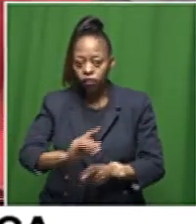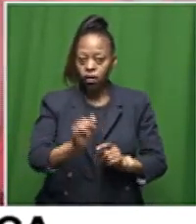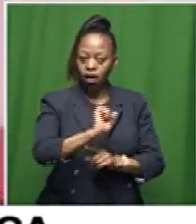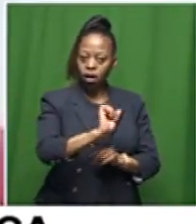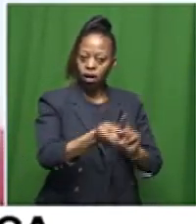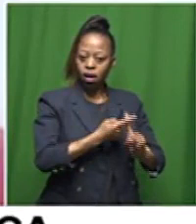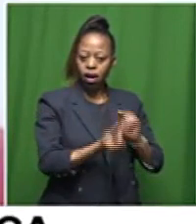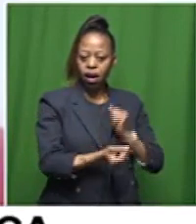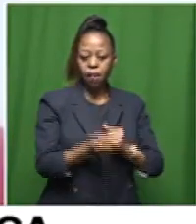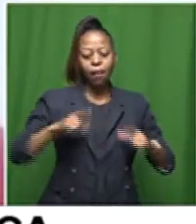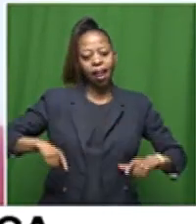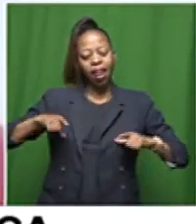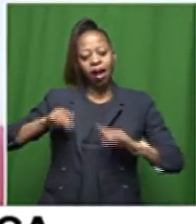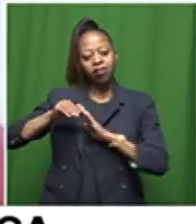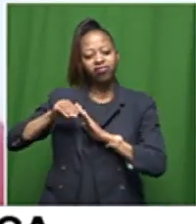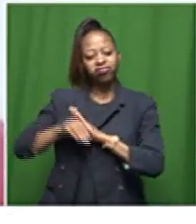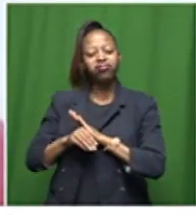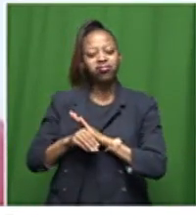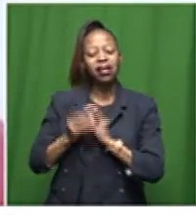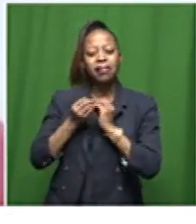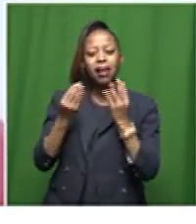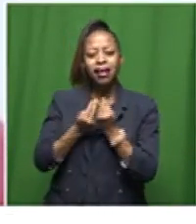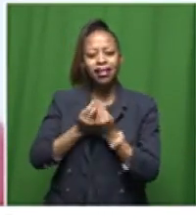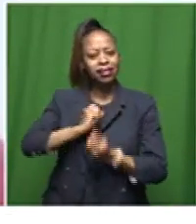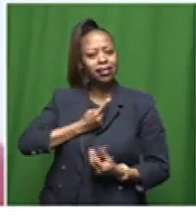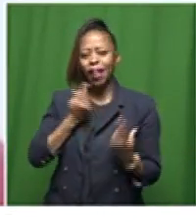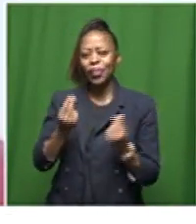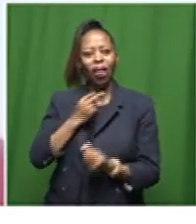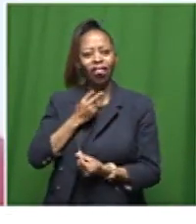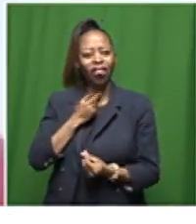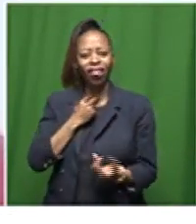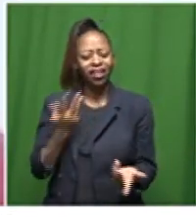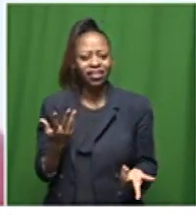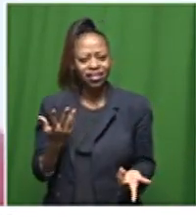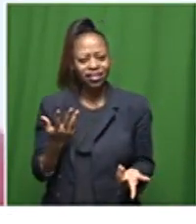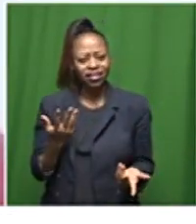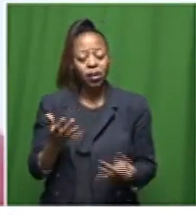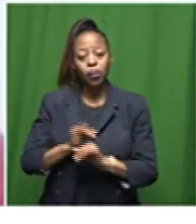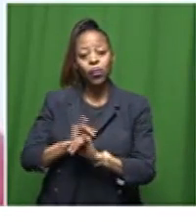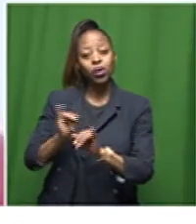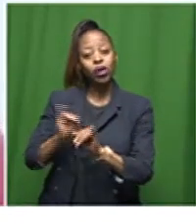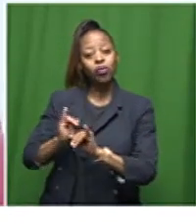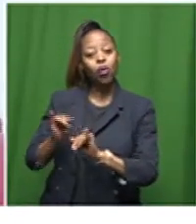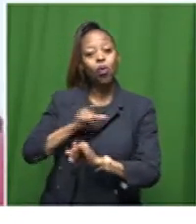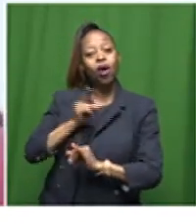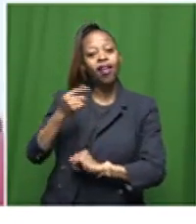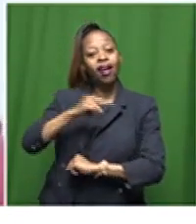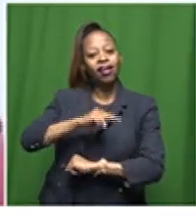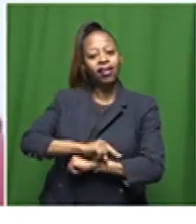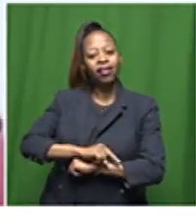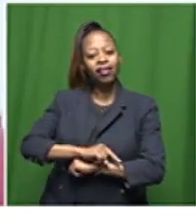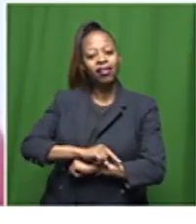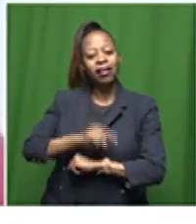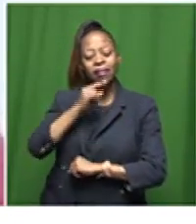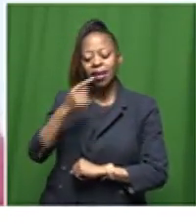to worse, because lots of things I can't do it for myself, because and worse on that it was my right hand, because